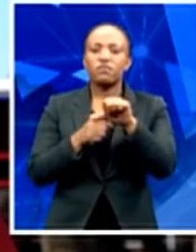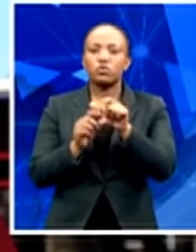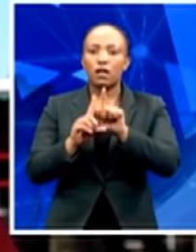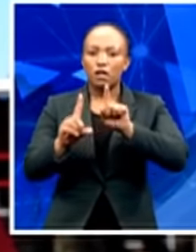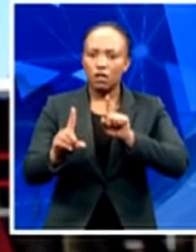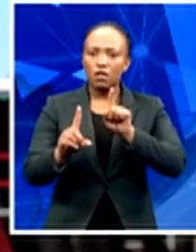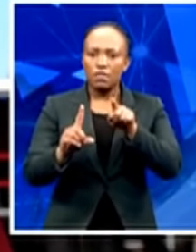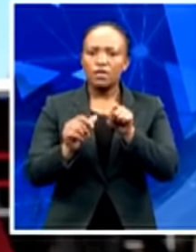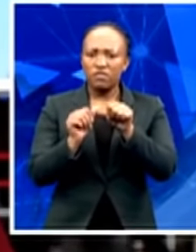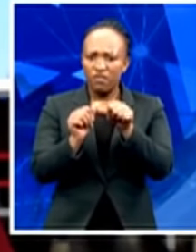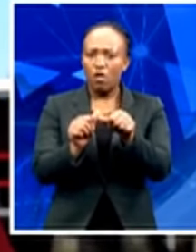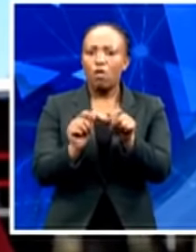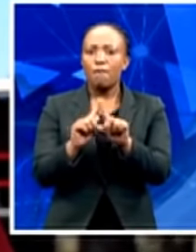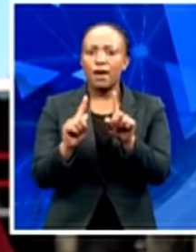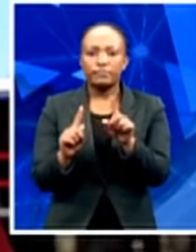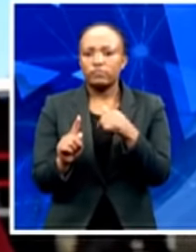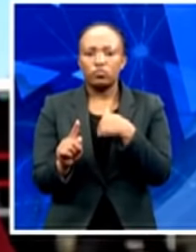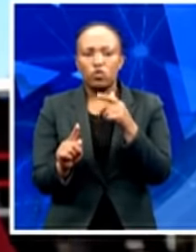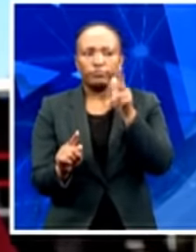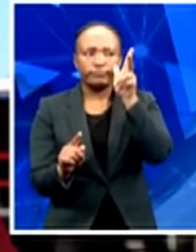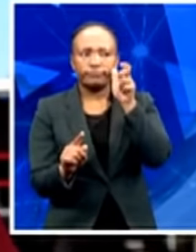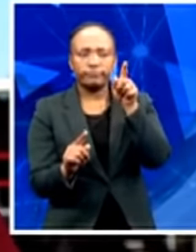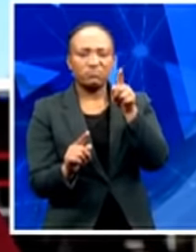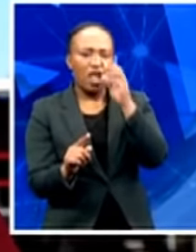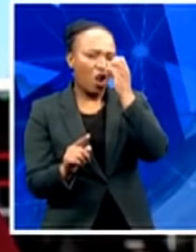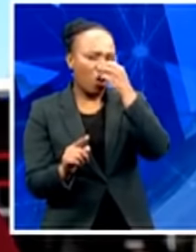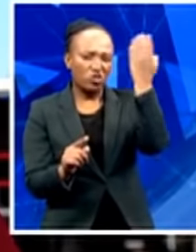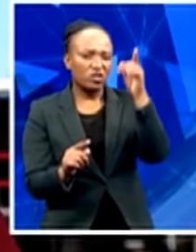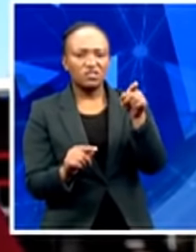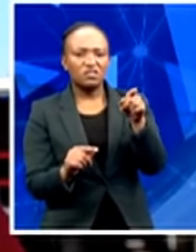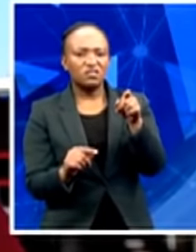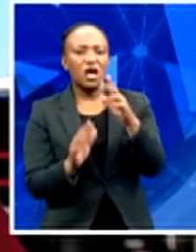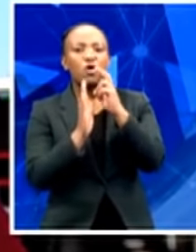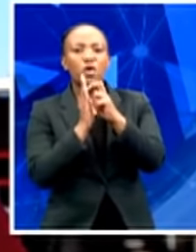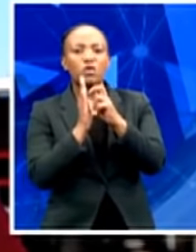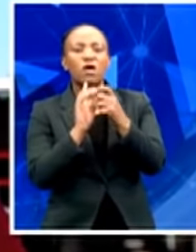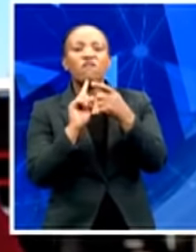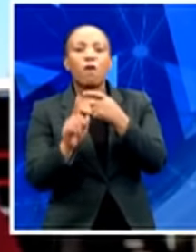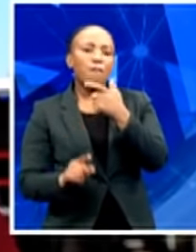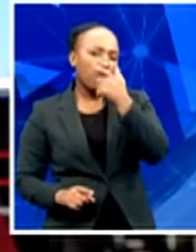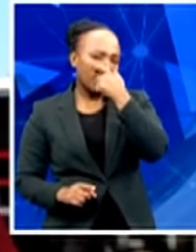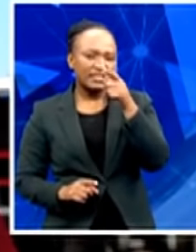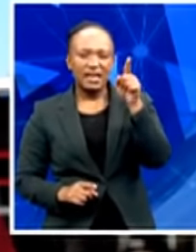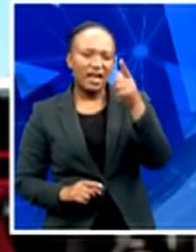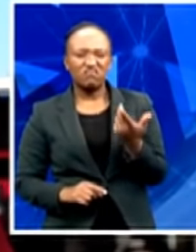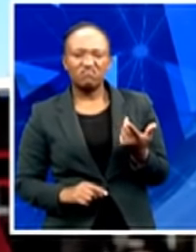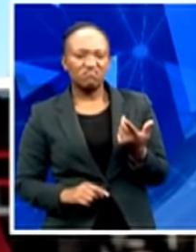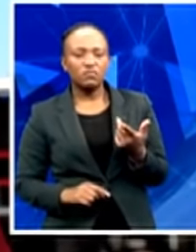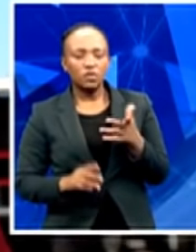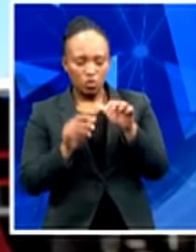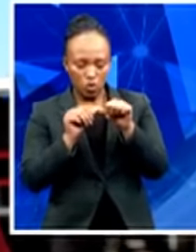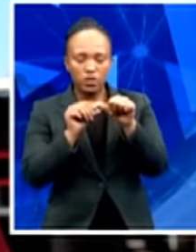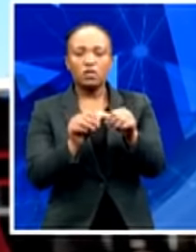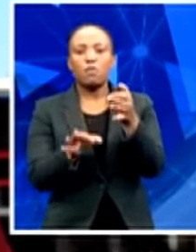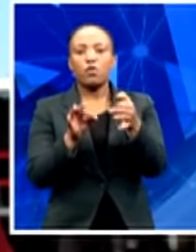to nonsensical regulations from Cyril. We are continuing with our political program. He has declared an election battle. He said,